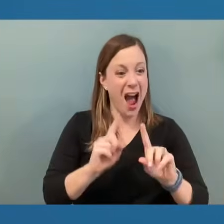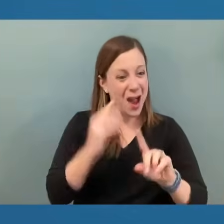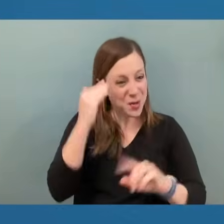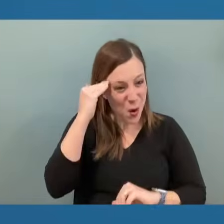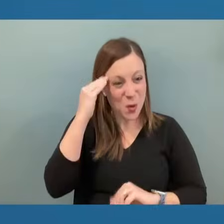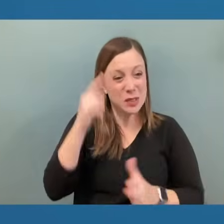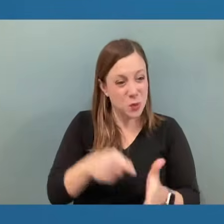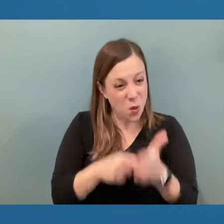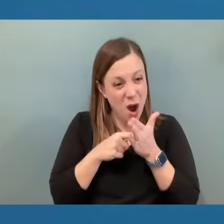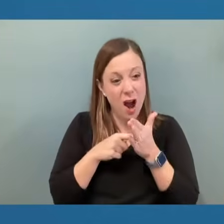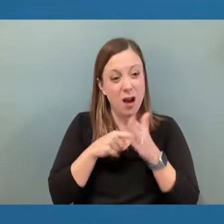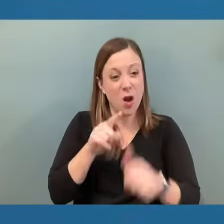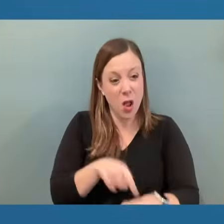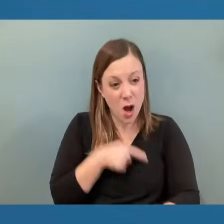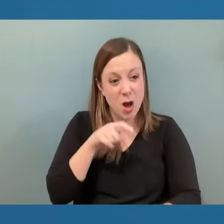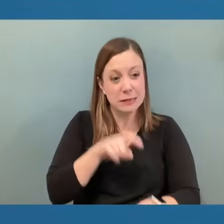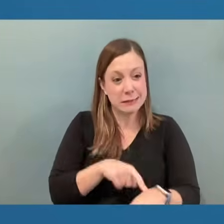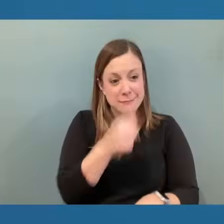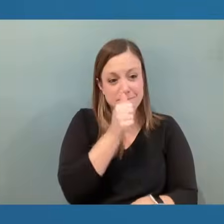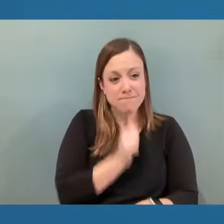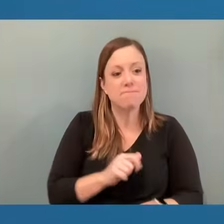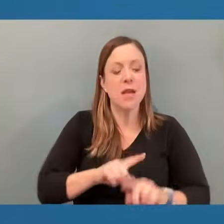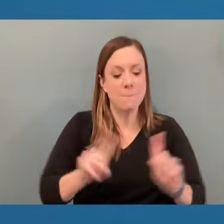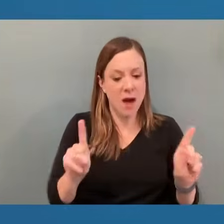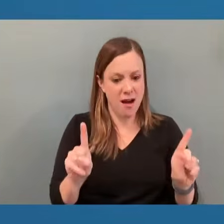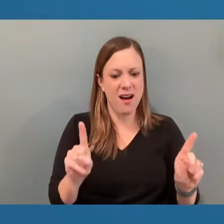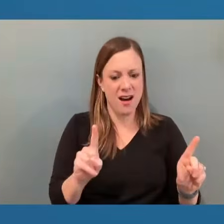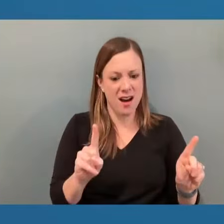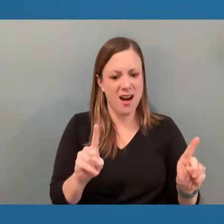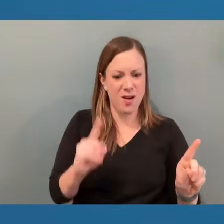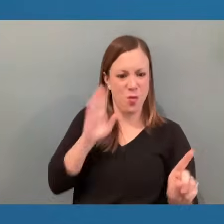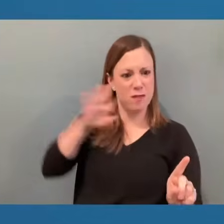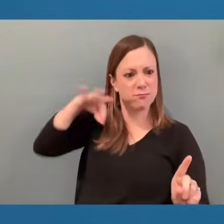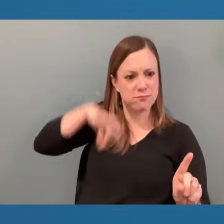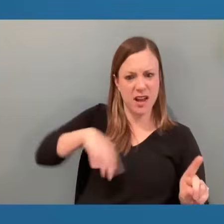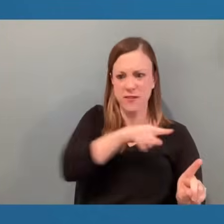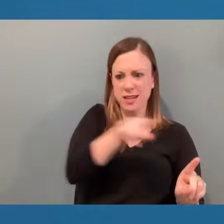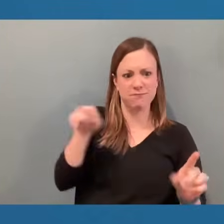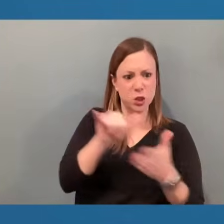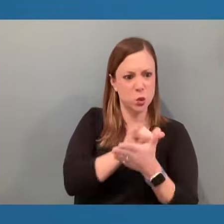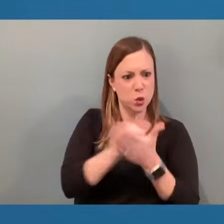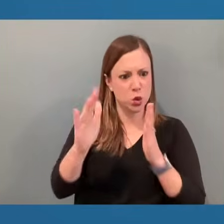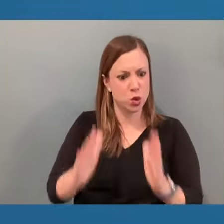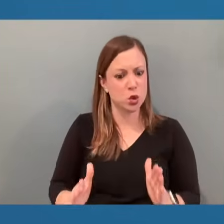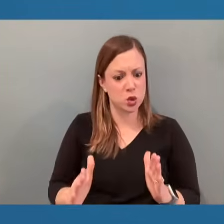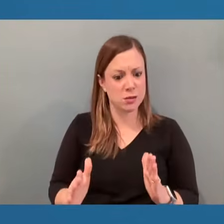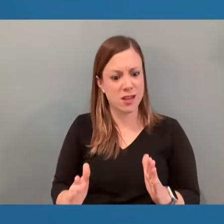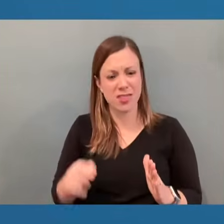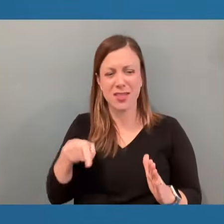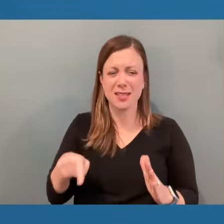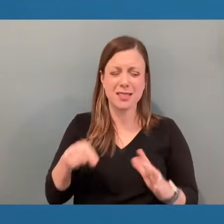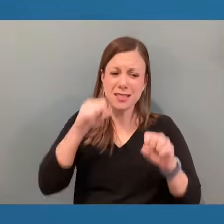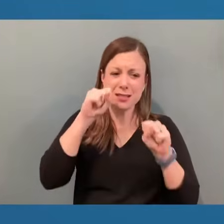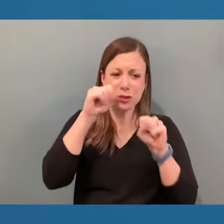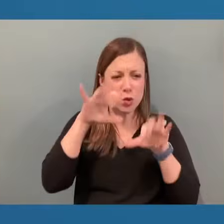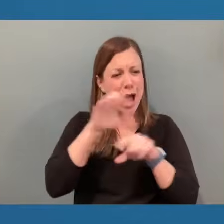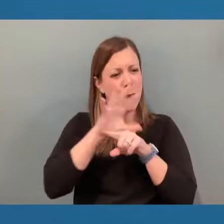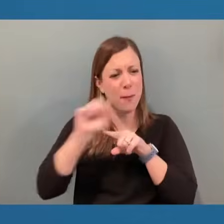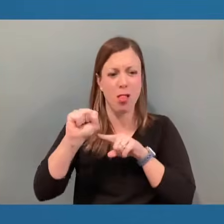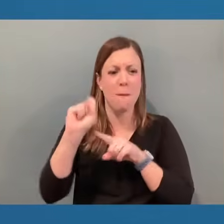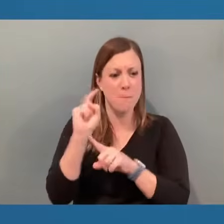that we greatly appreciate. I think this is an incredible moment, an act of kindness and